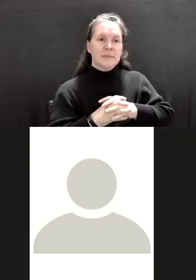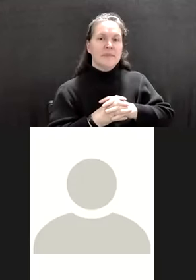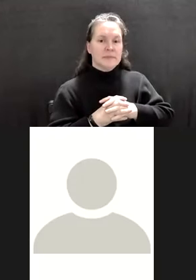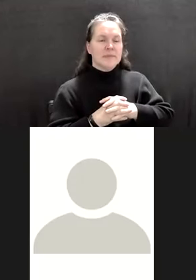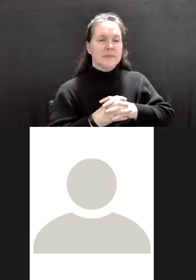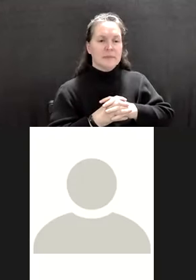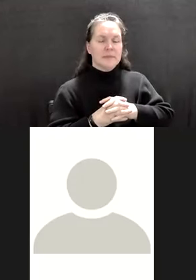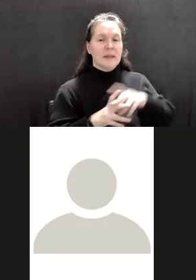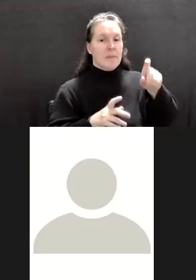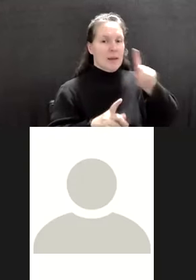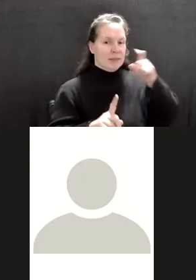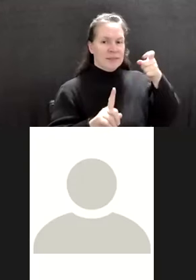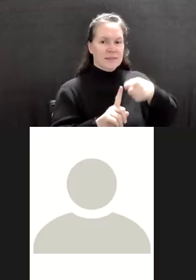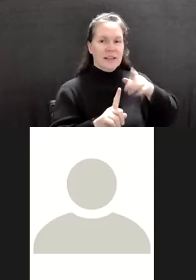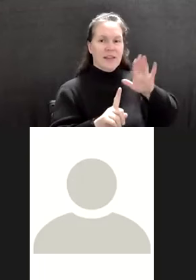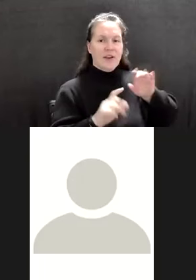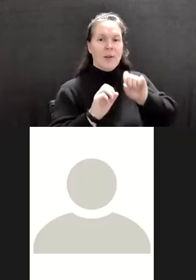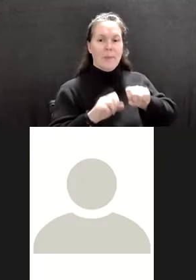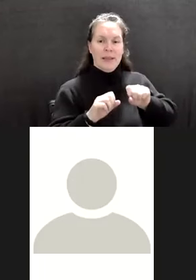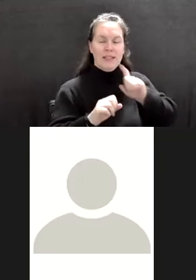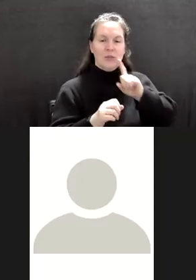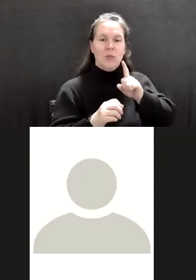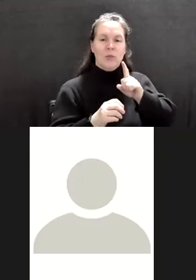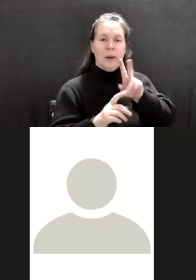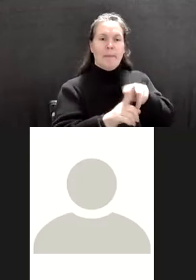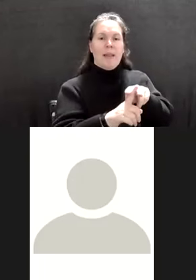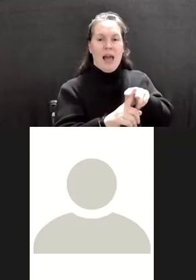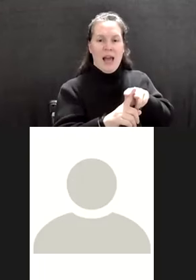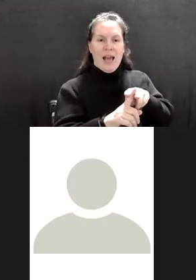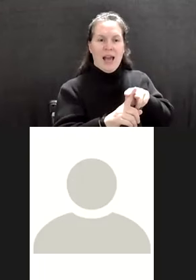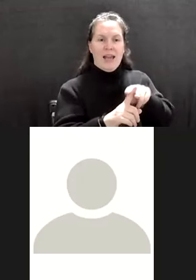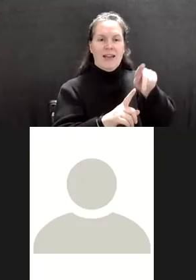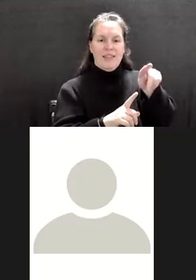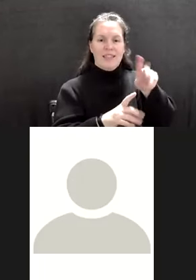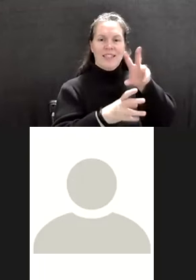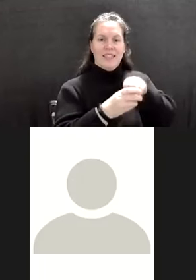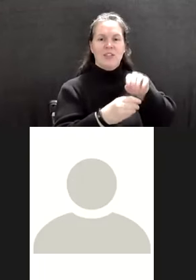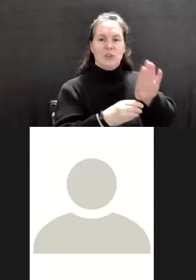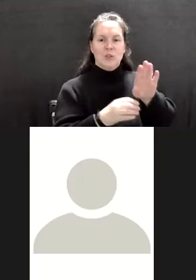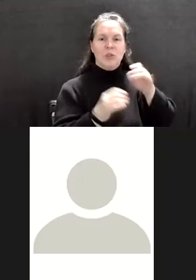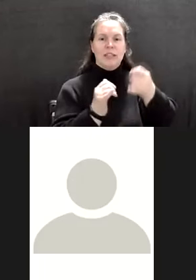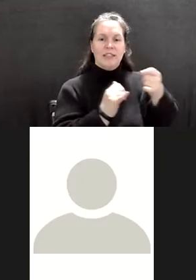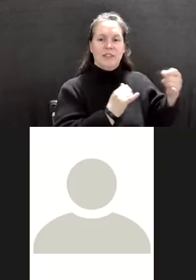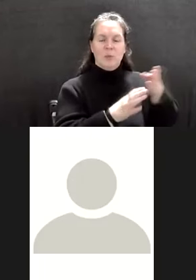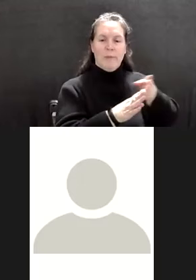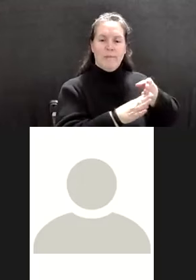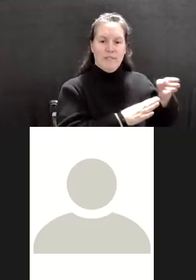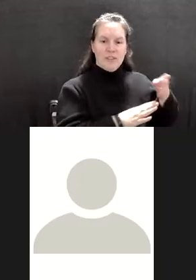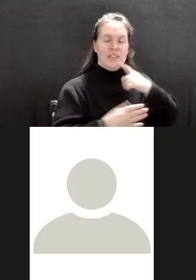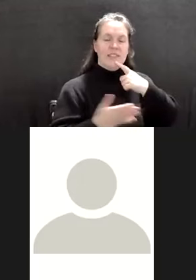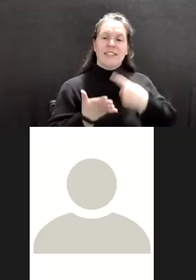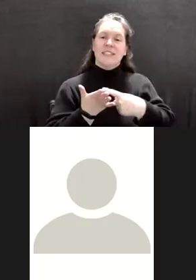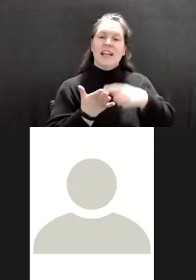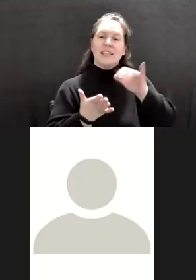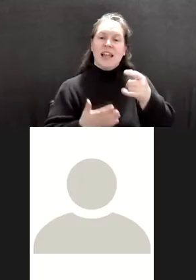their ability to apply these into practice. So we'll discuss that a little bit as well.